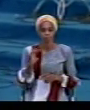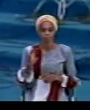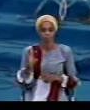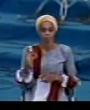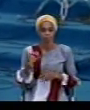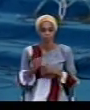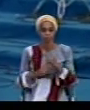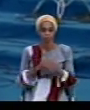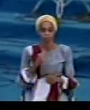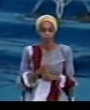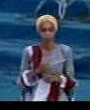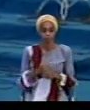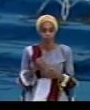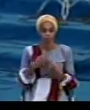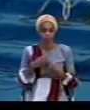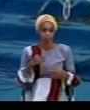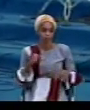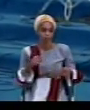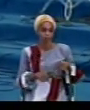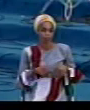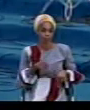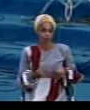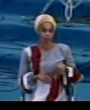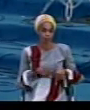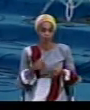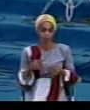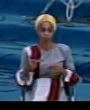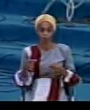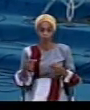from arthritis in all of her joints since